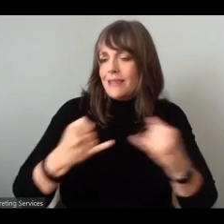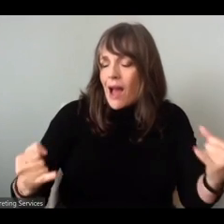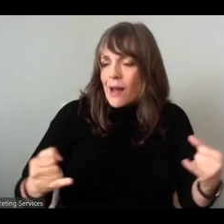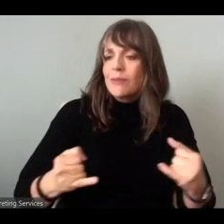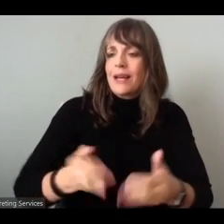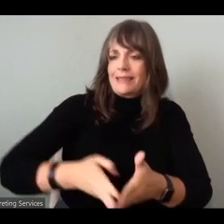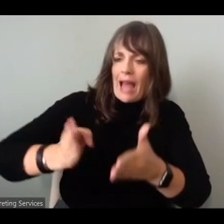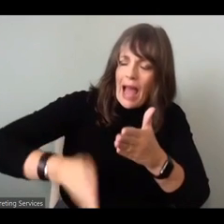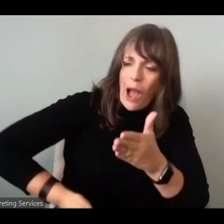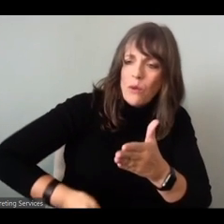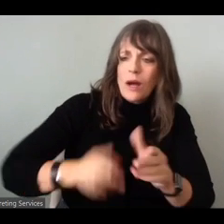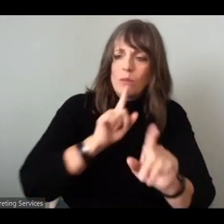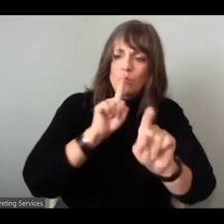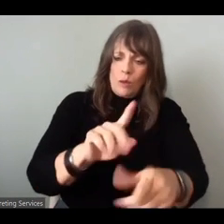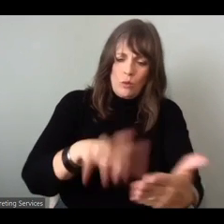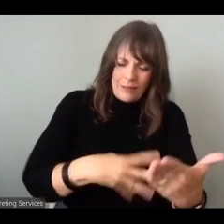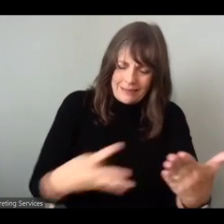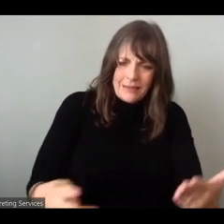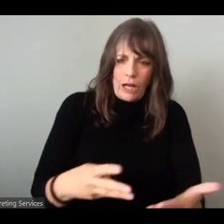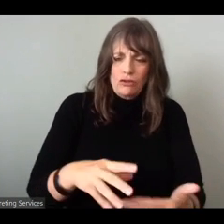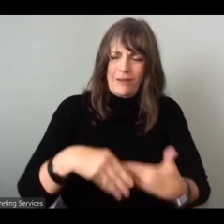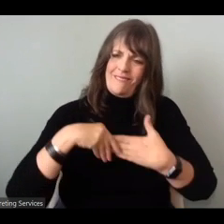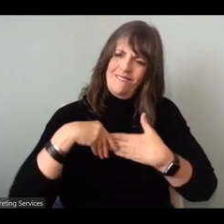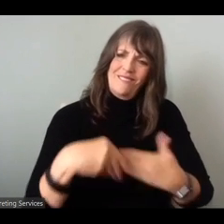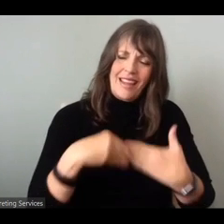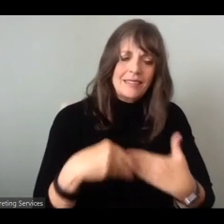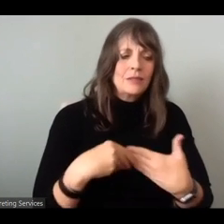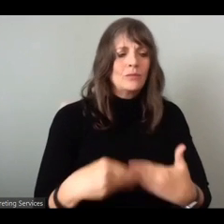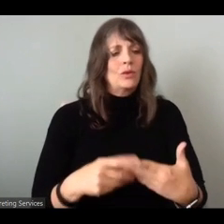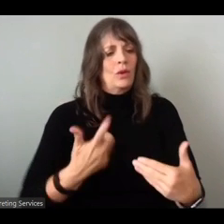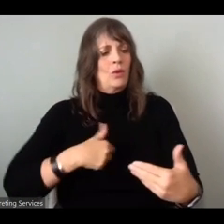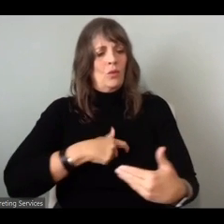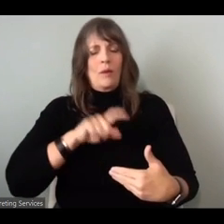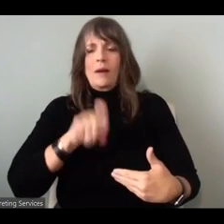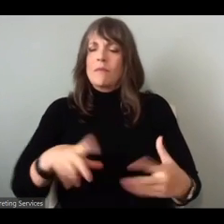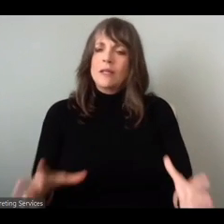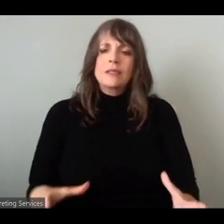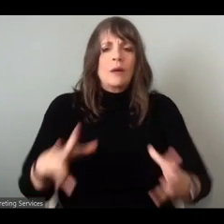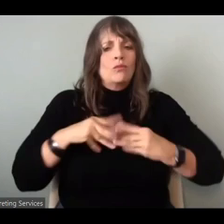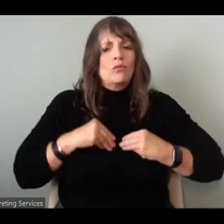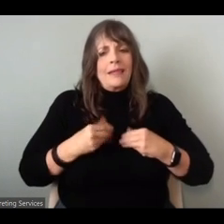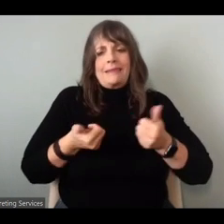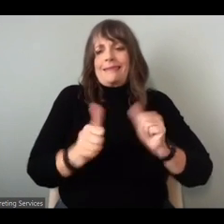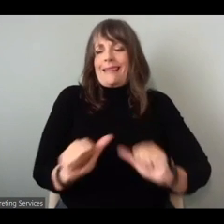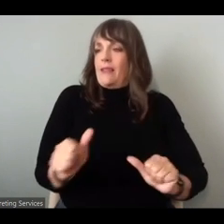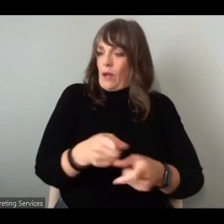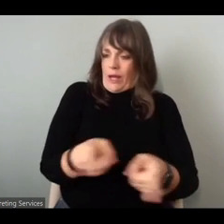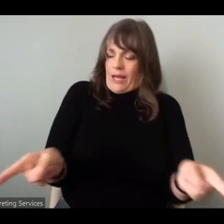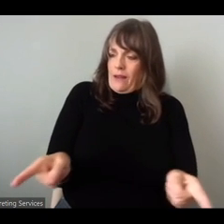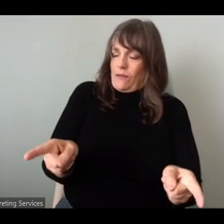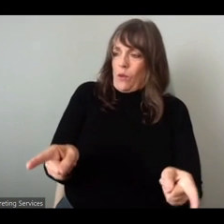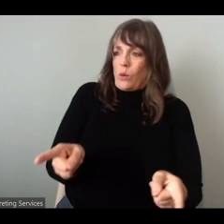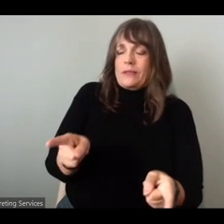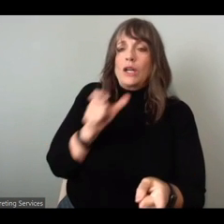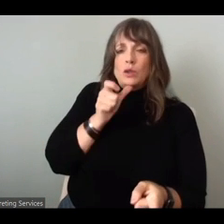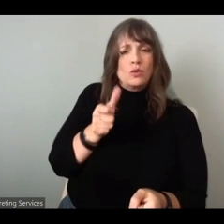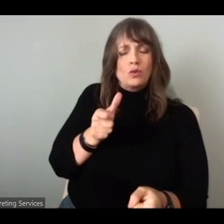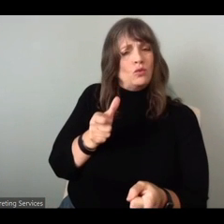this. I especially want to thank all of our presenters for participating on such short notice. I'd like to thank HowlRound